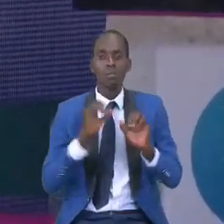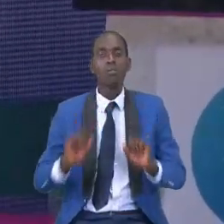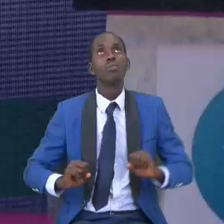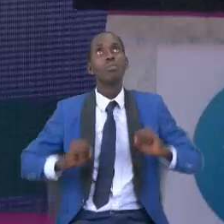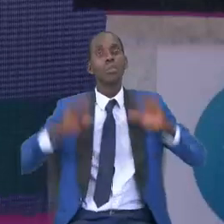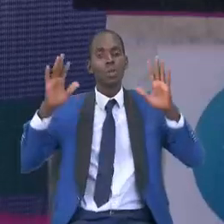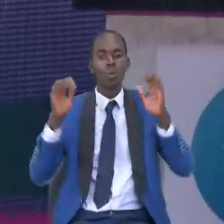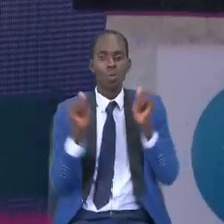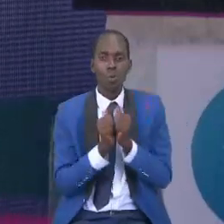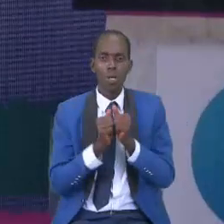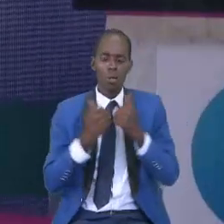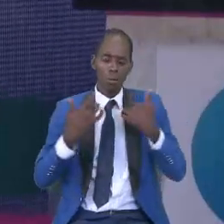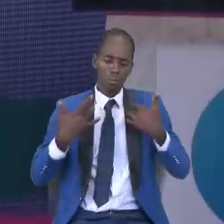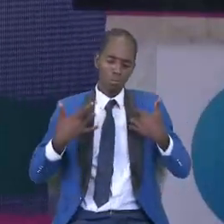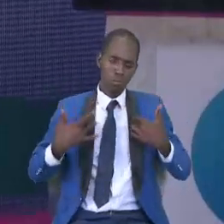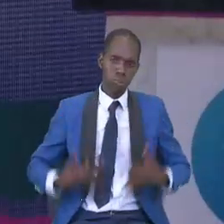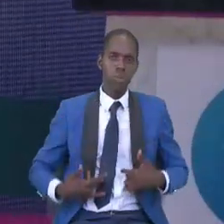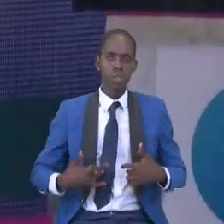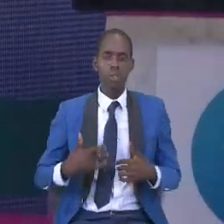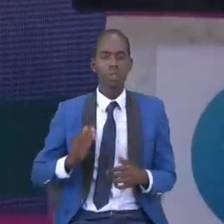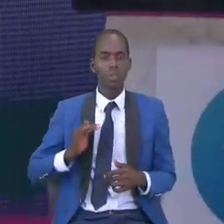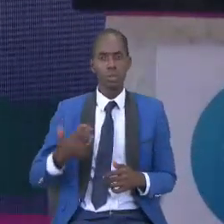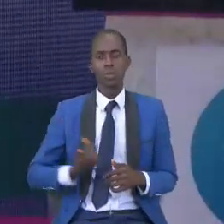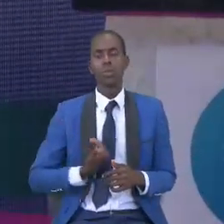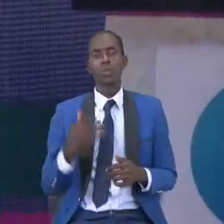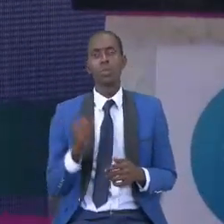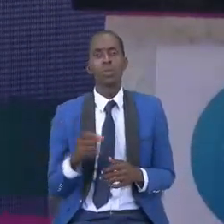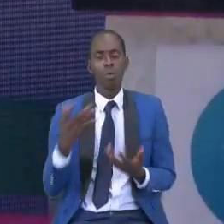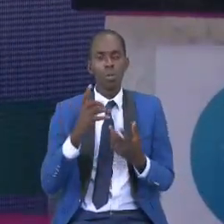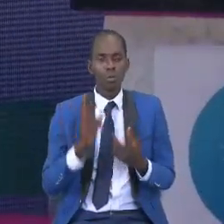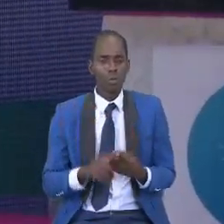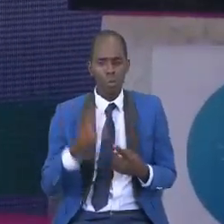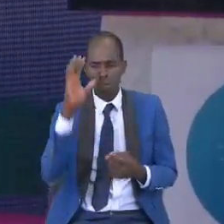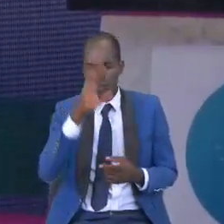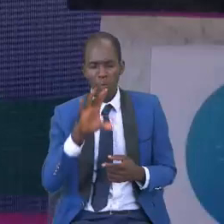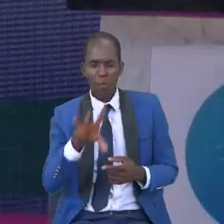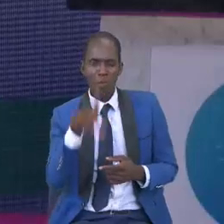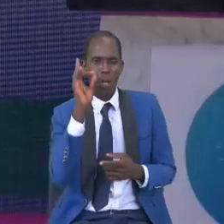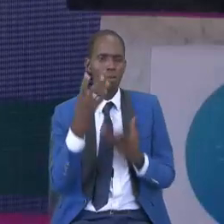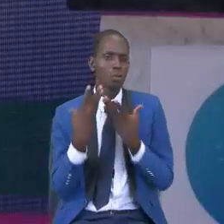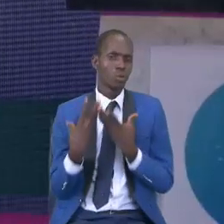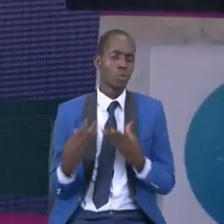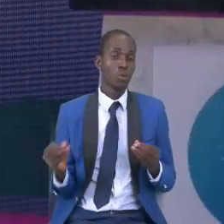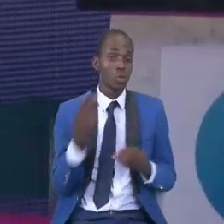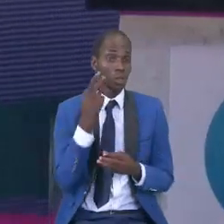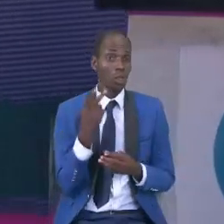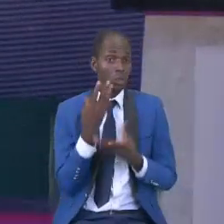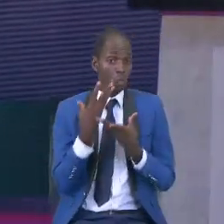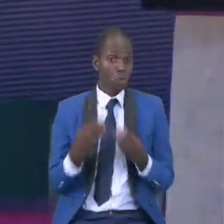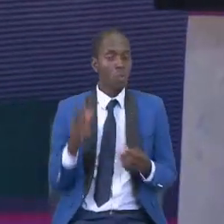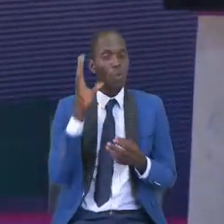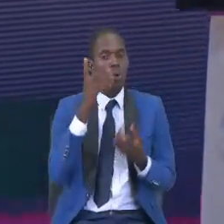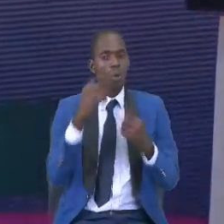They wanted to find solution. You know, solution will come when we're desperate and we say,